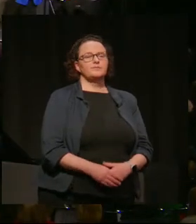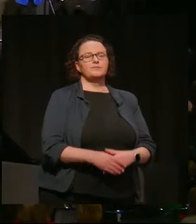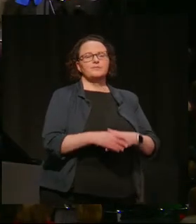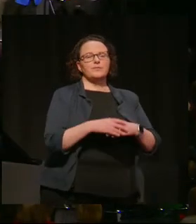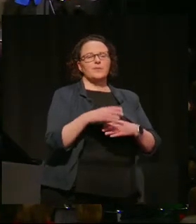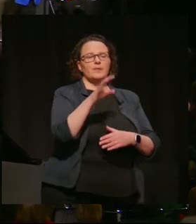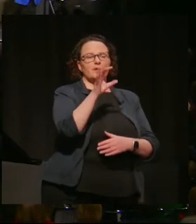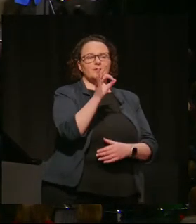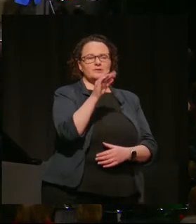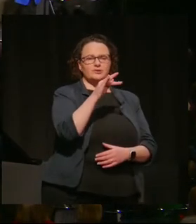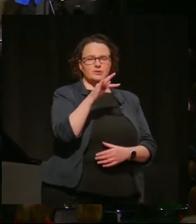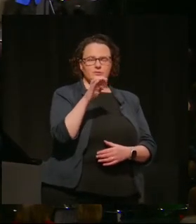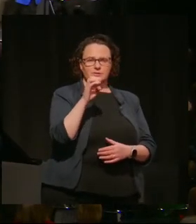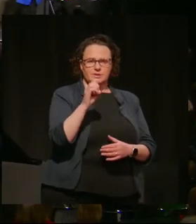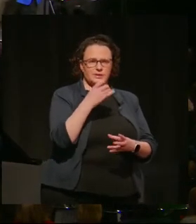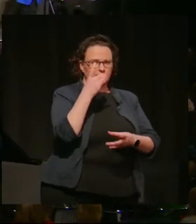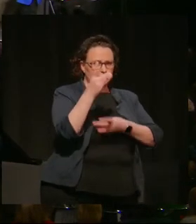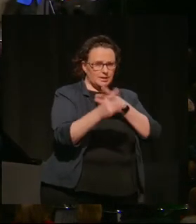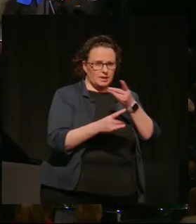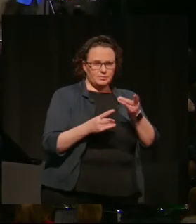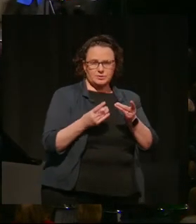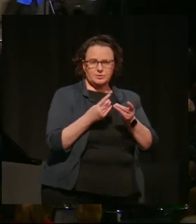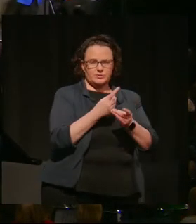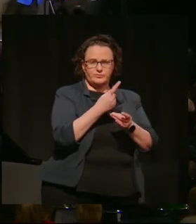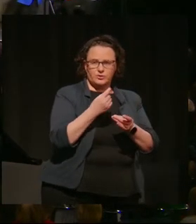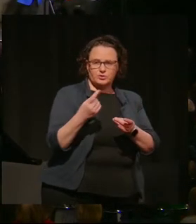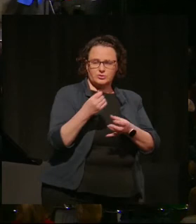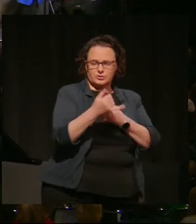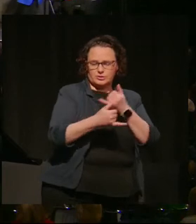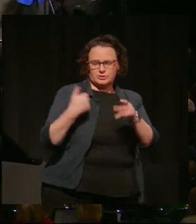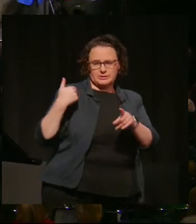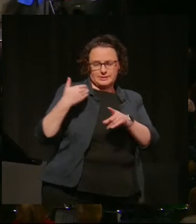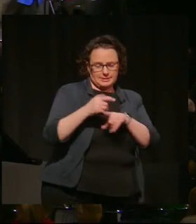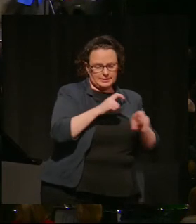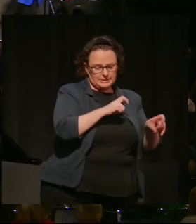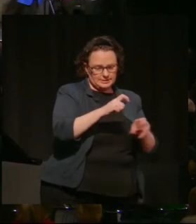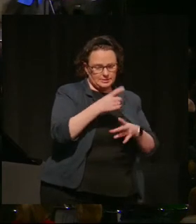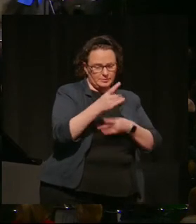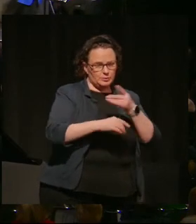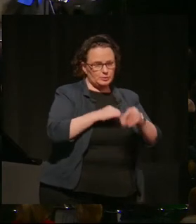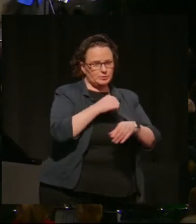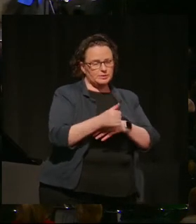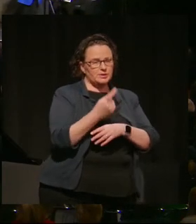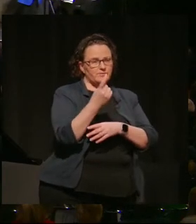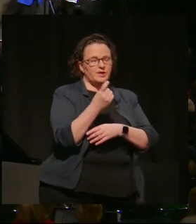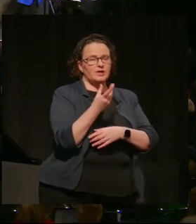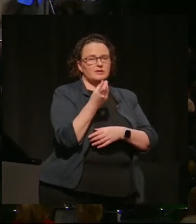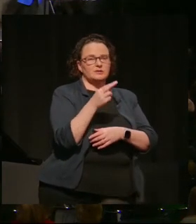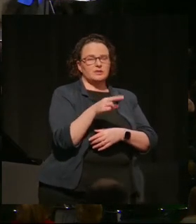Genocides have taken place over the centuries and still occur to this day. I invite Dr. Mark